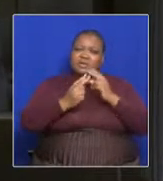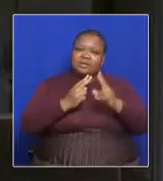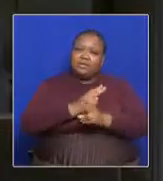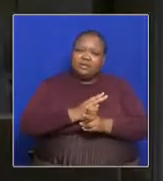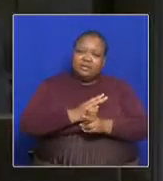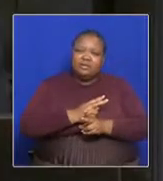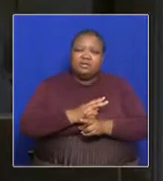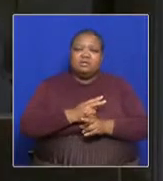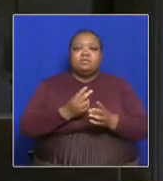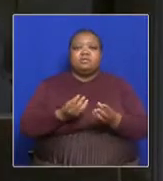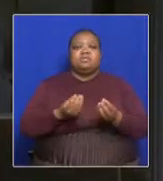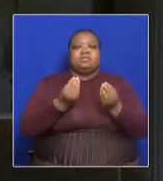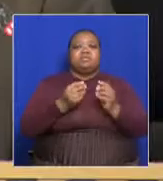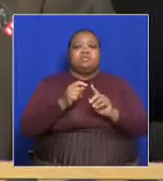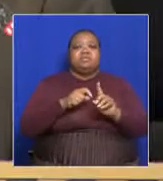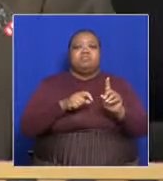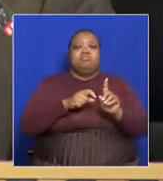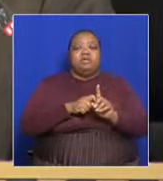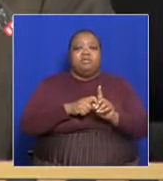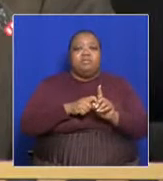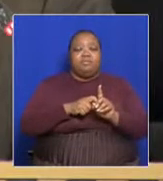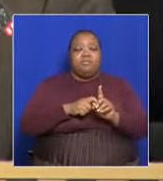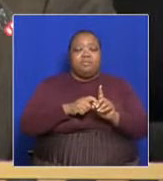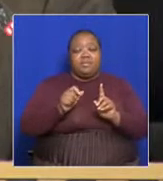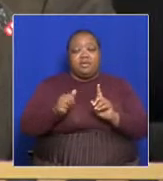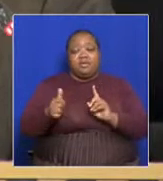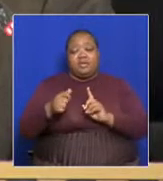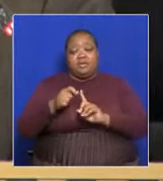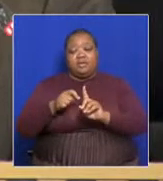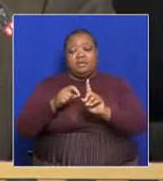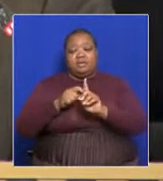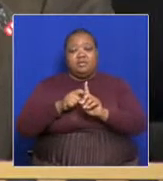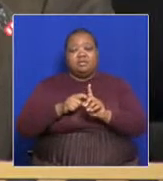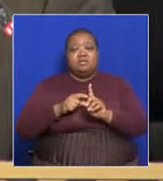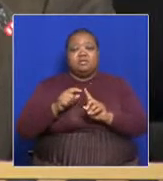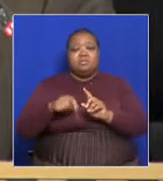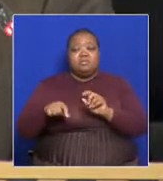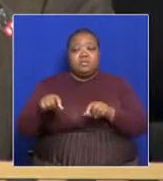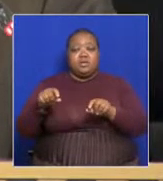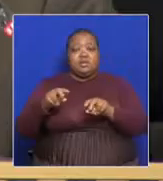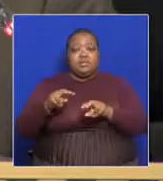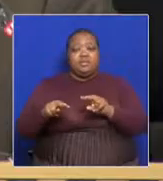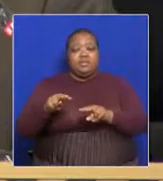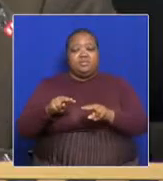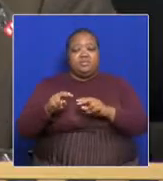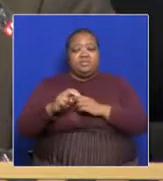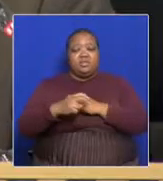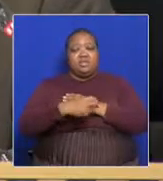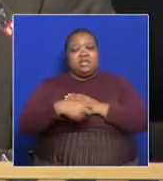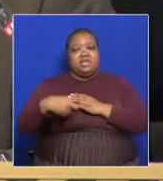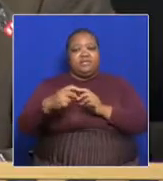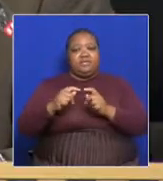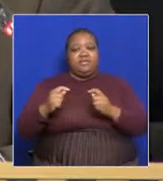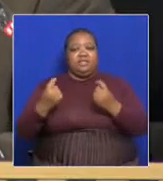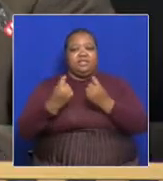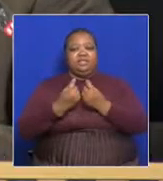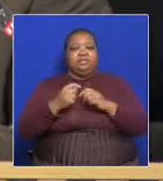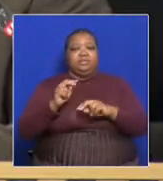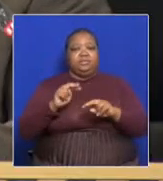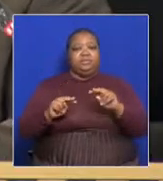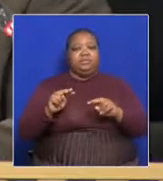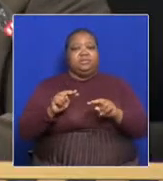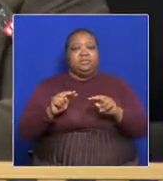else. It's obtained by the team that were investigating the theft of these drugs. So Yeah, but what's the significance of